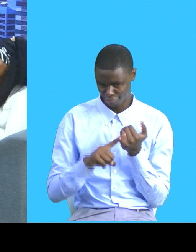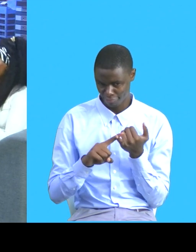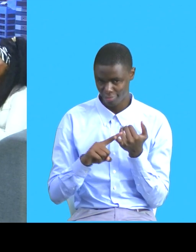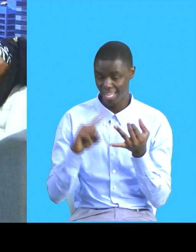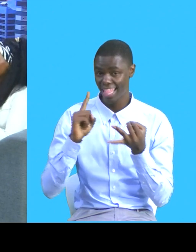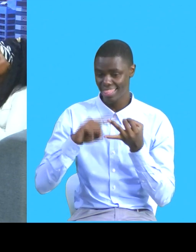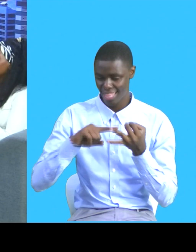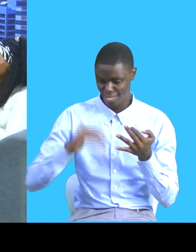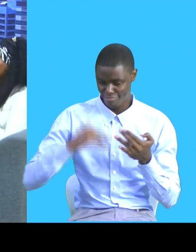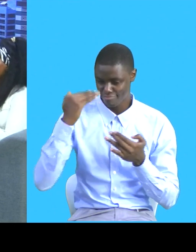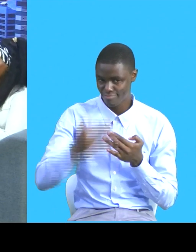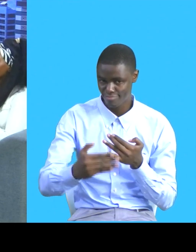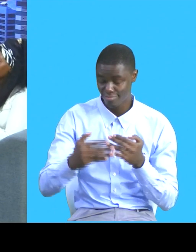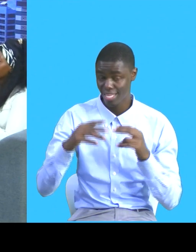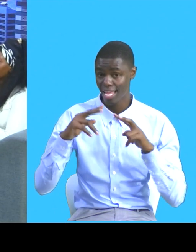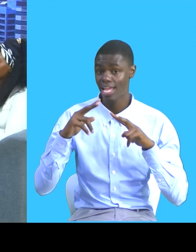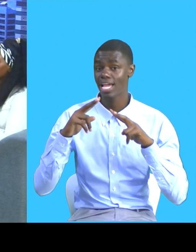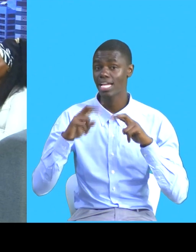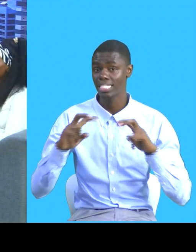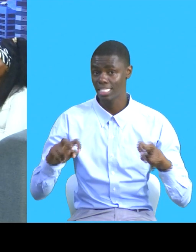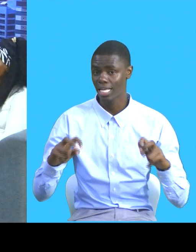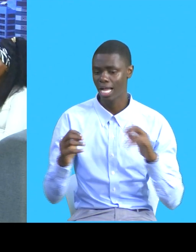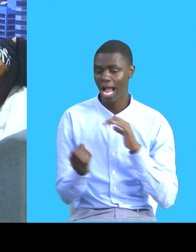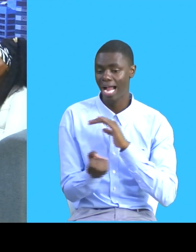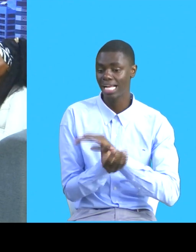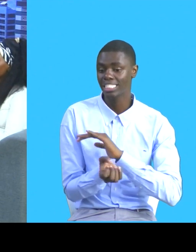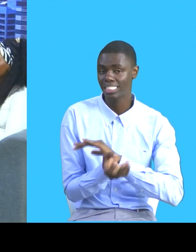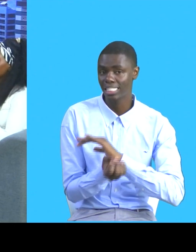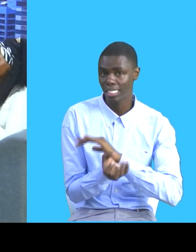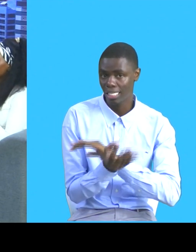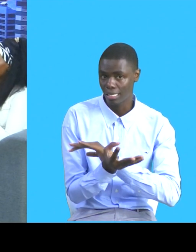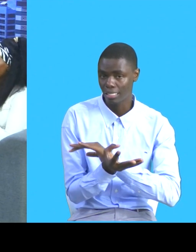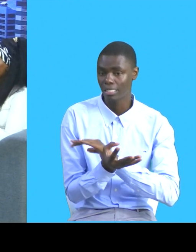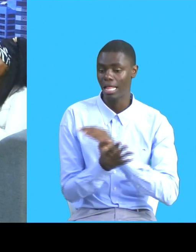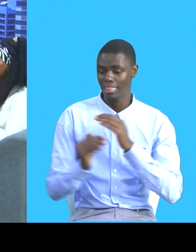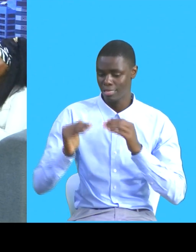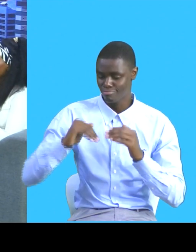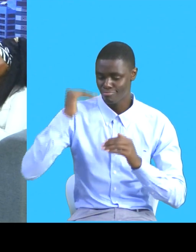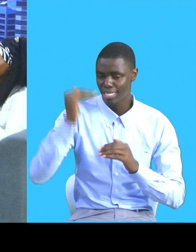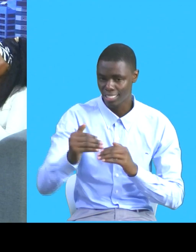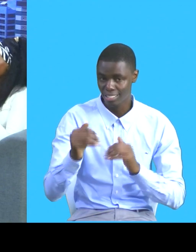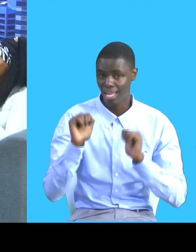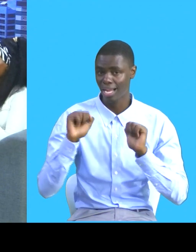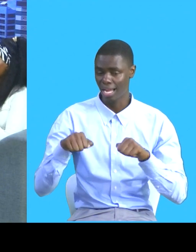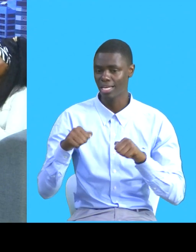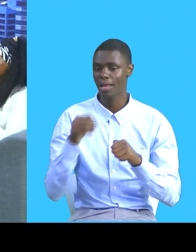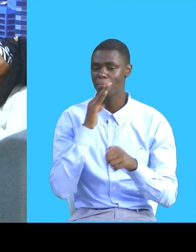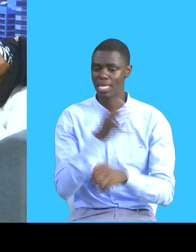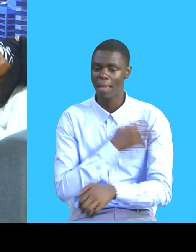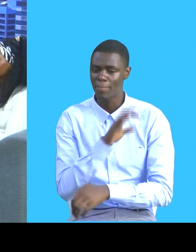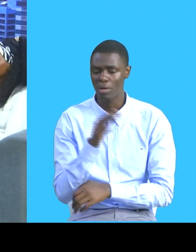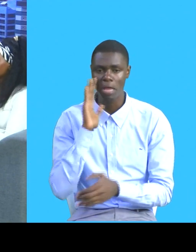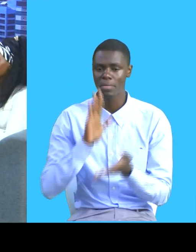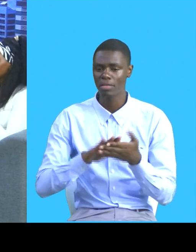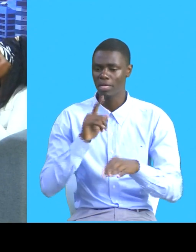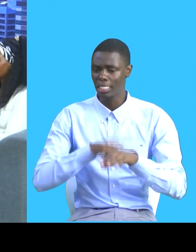Then from there you can seek counseling. Then from there now you can now get empowered. And I believe when